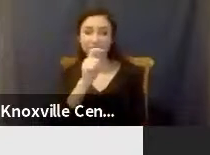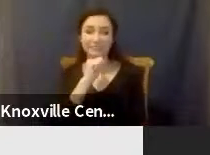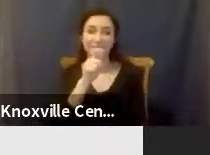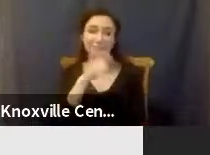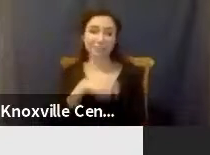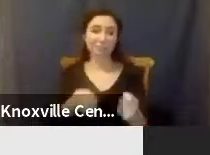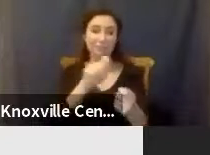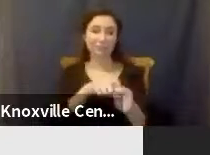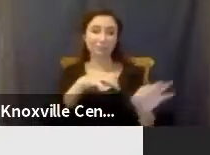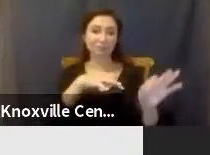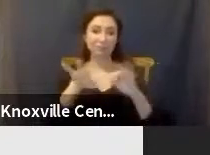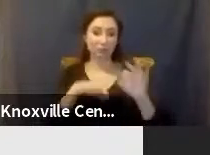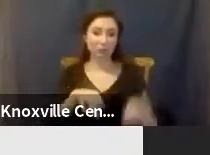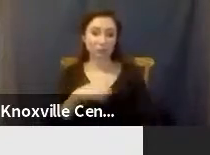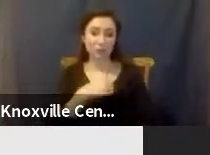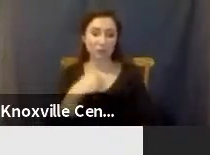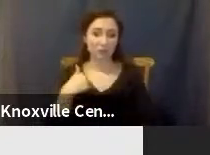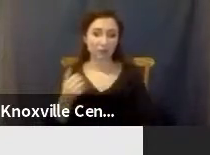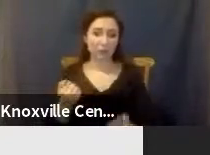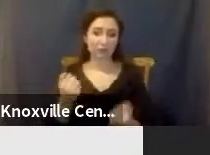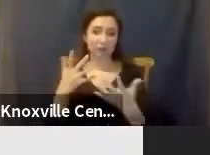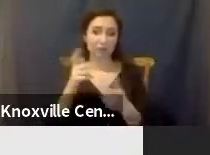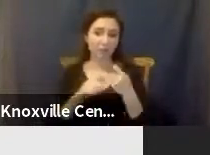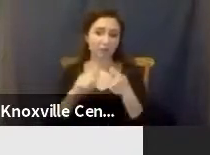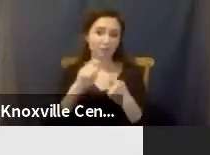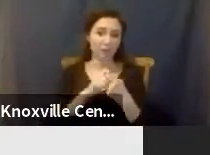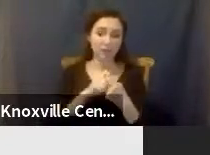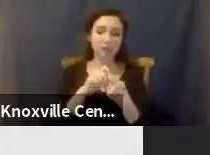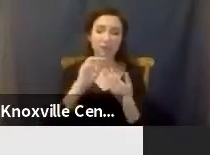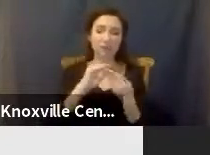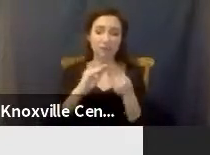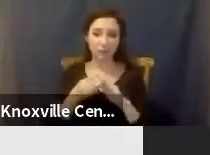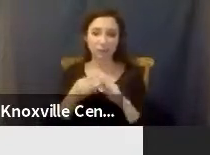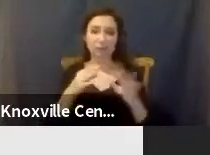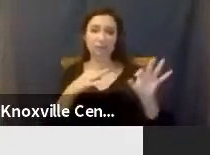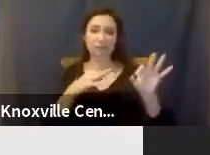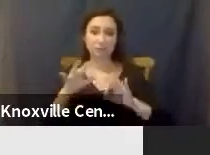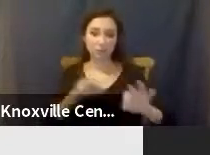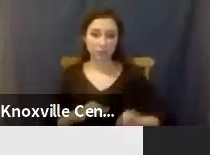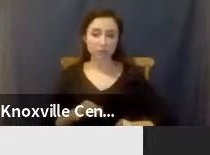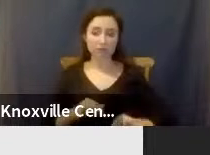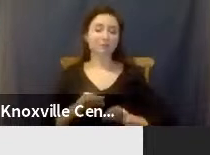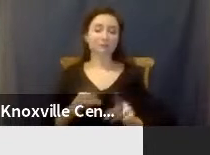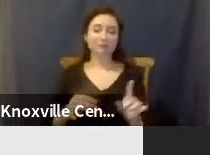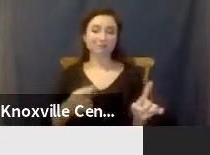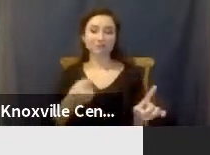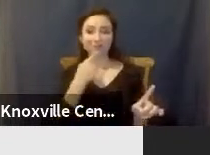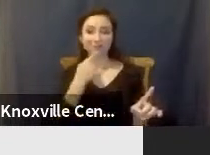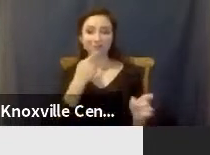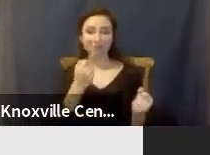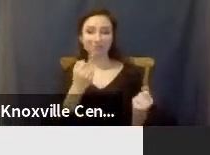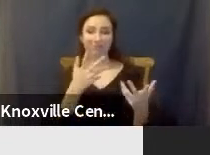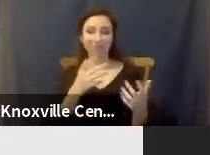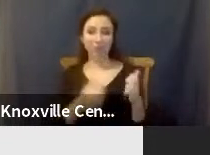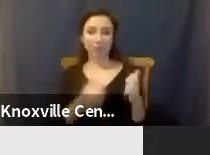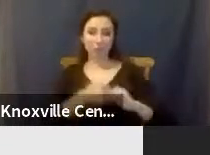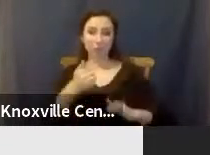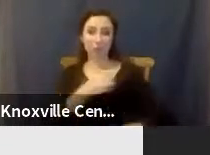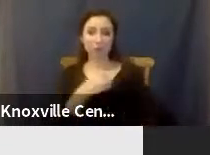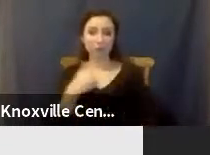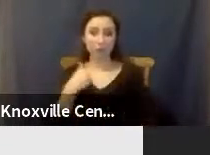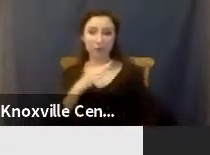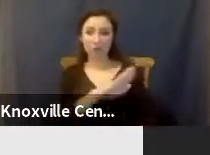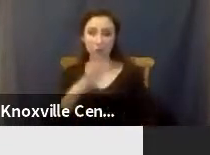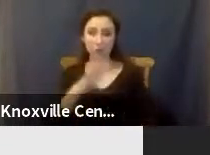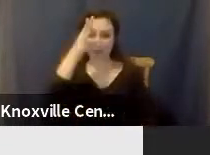specifically describe the membership as a certain number. It simply states the majority of the membership. It'd be up to you all to